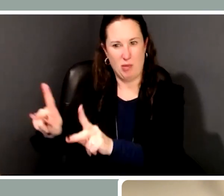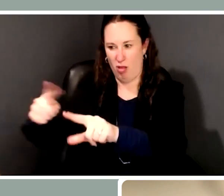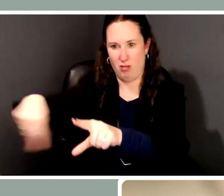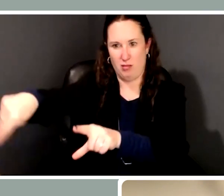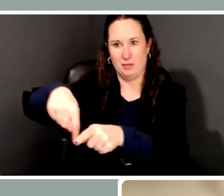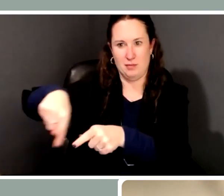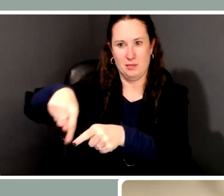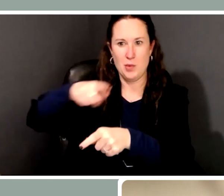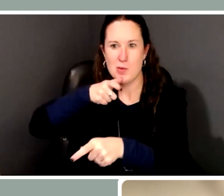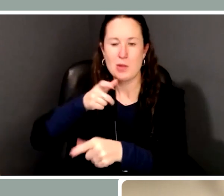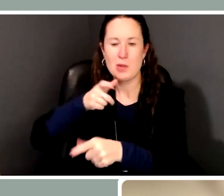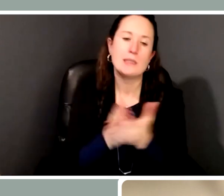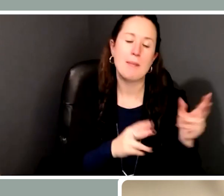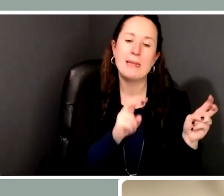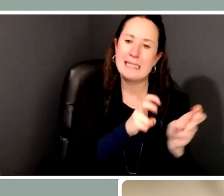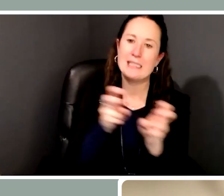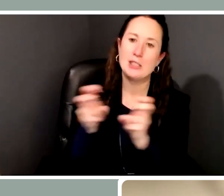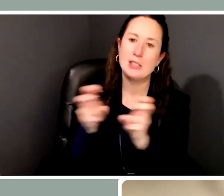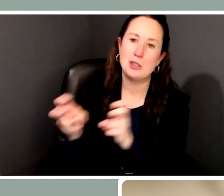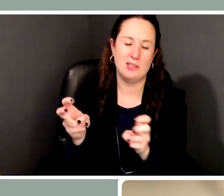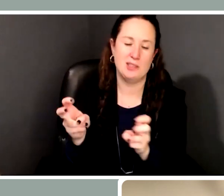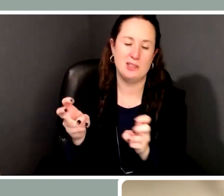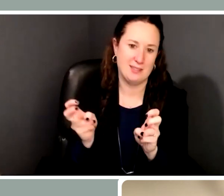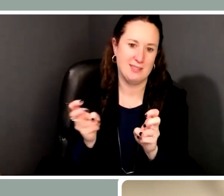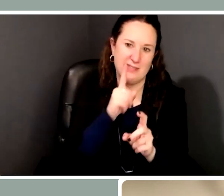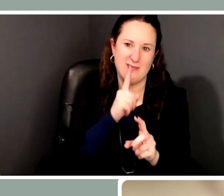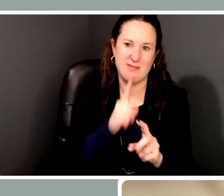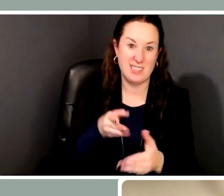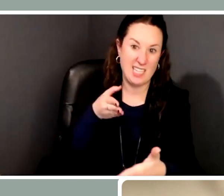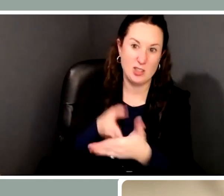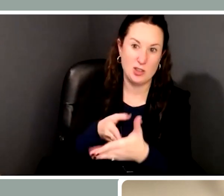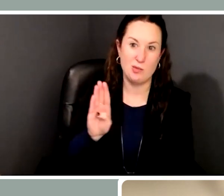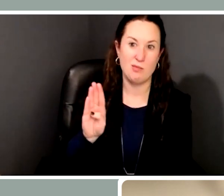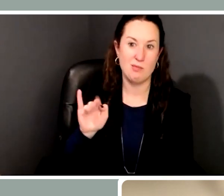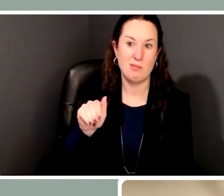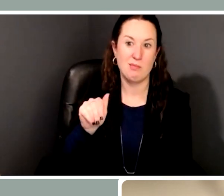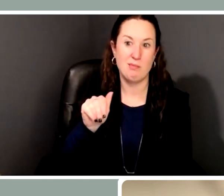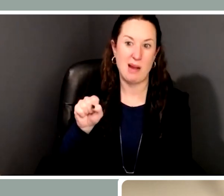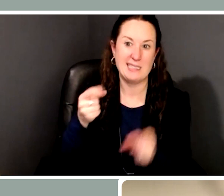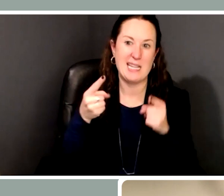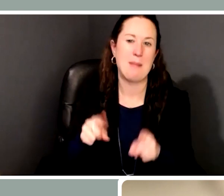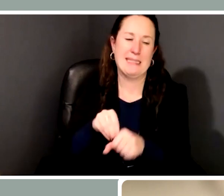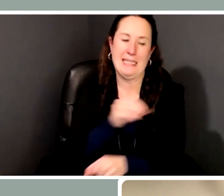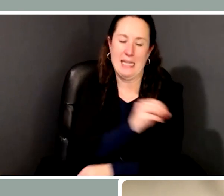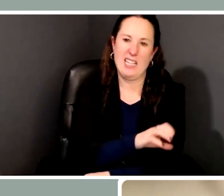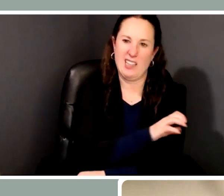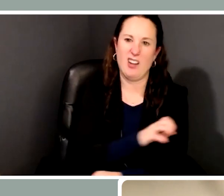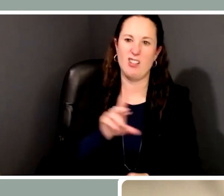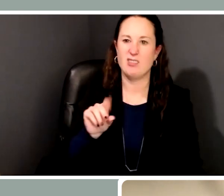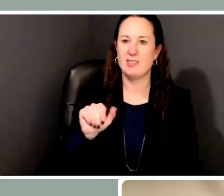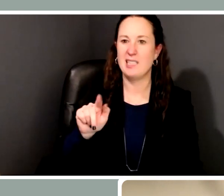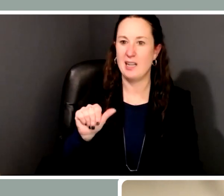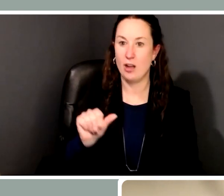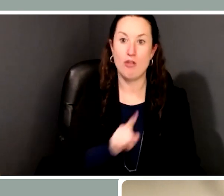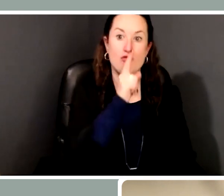around some of those issues in terms of the biases that you would have just at looking at clinical data. But these real world data are done within